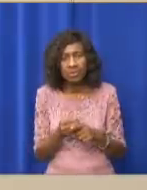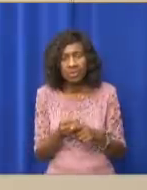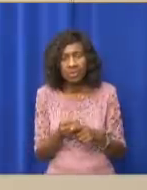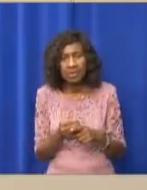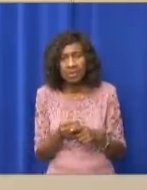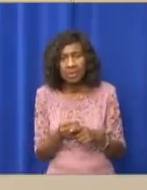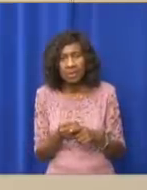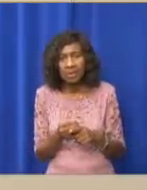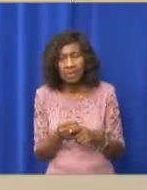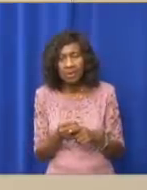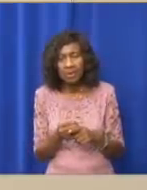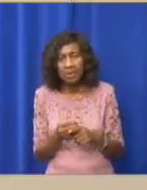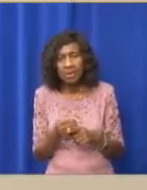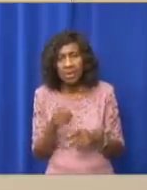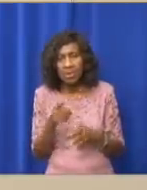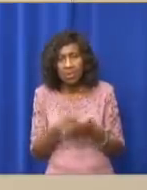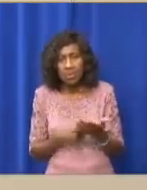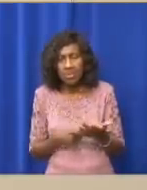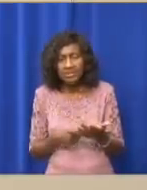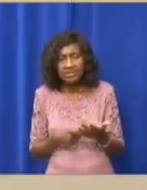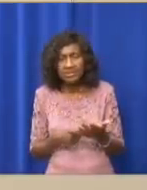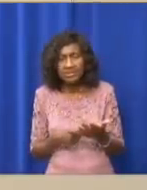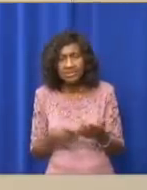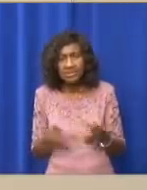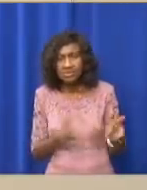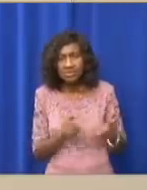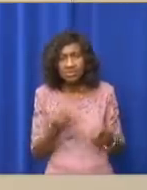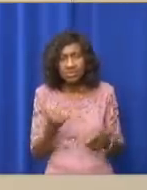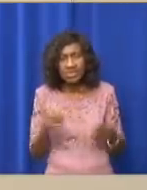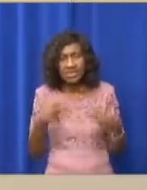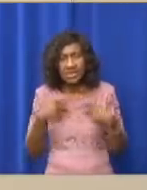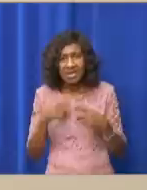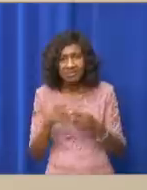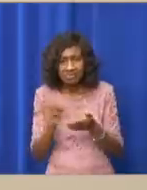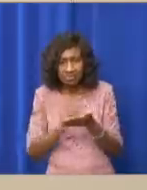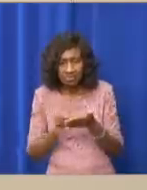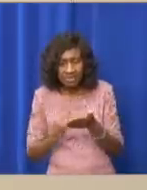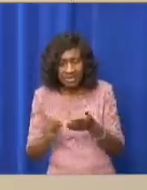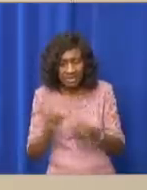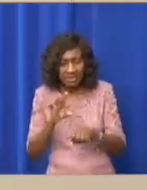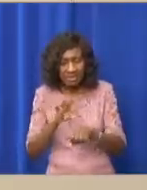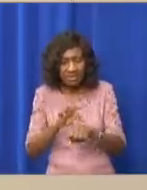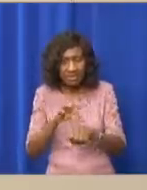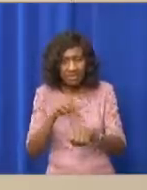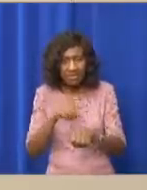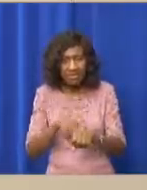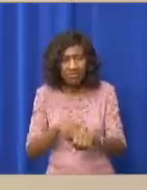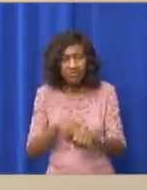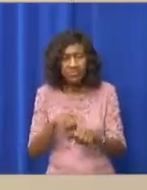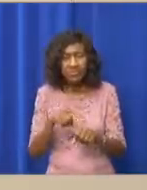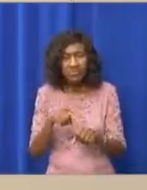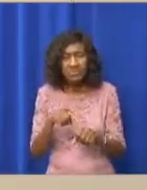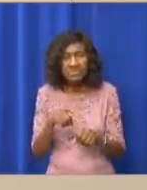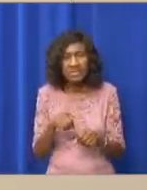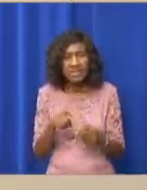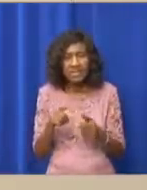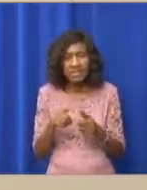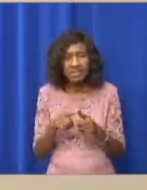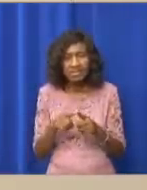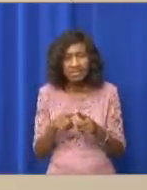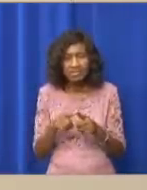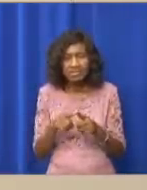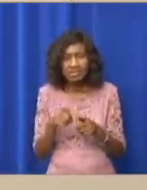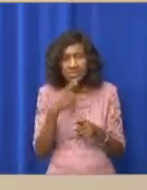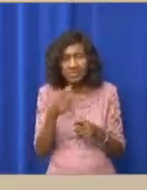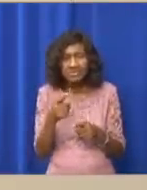with the other industries that were open and write curfew time to make sure that their persons or their staff are seen as essential or exempted